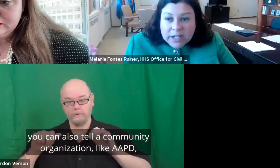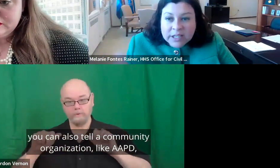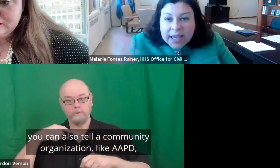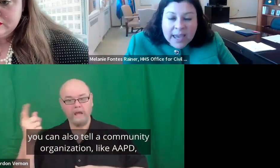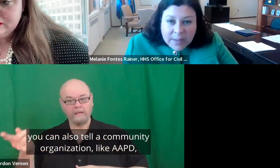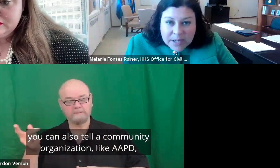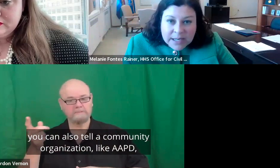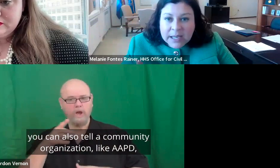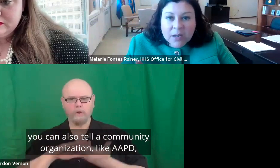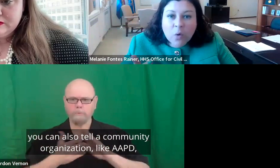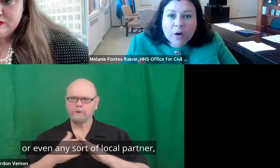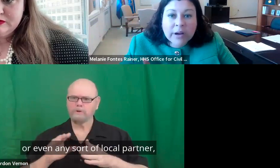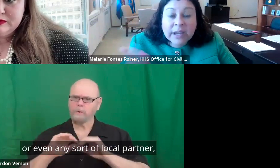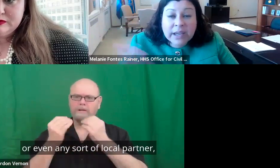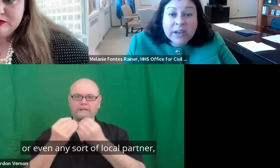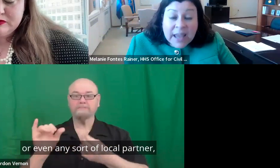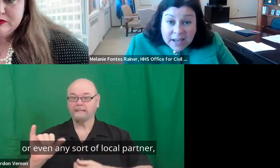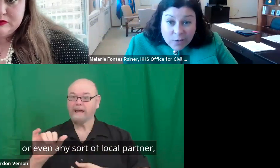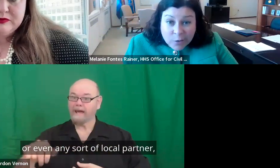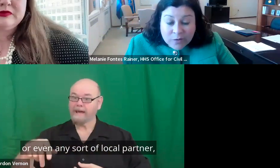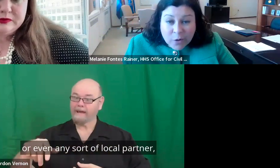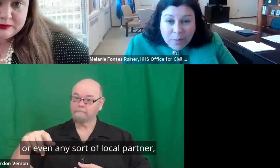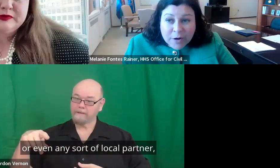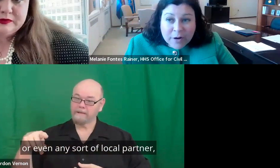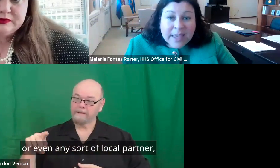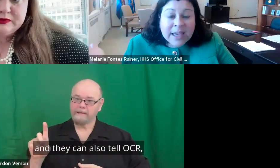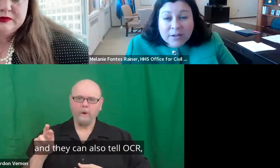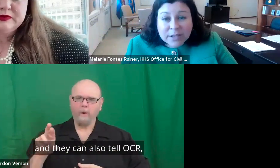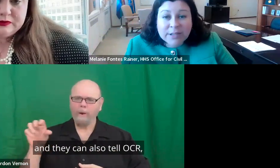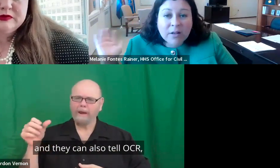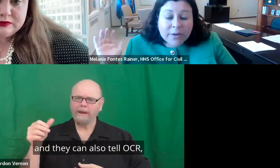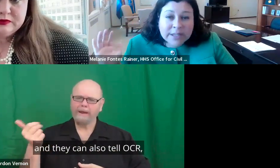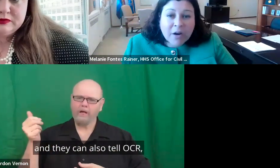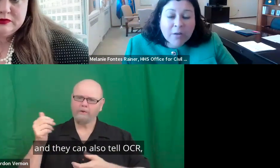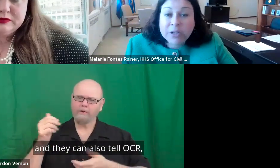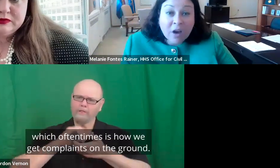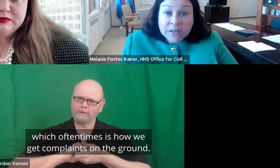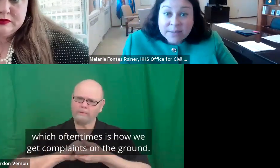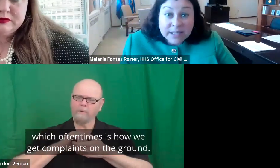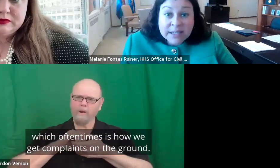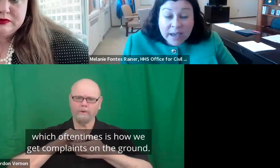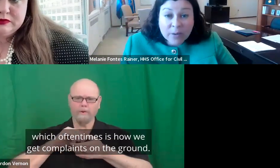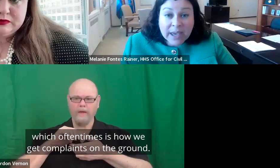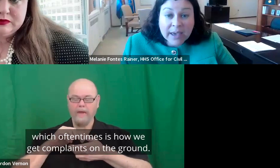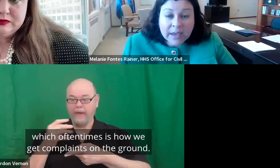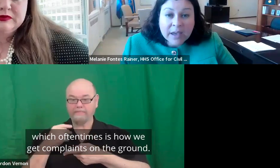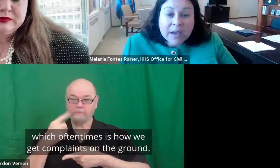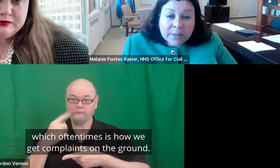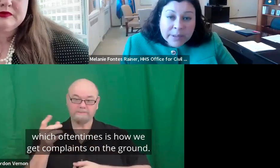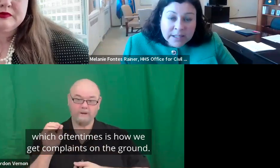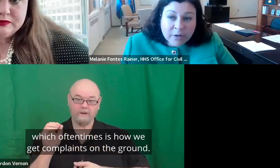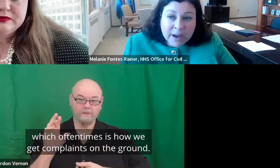community organization like AAPD or even any sort of local partner, and they can also tell OCR, which oftentimes is how we